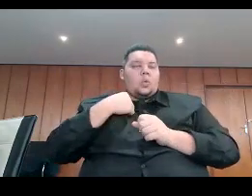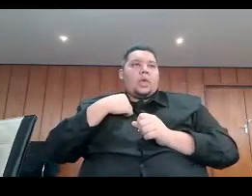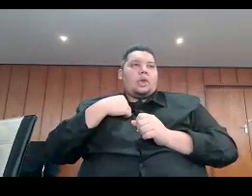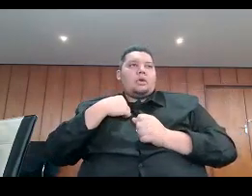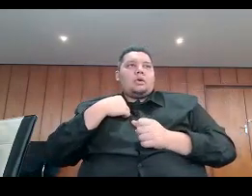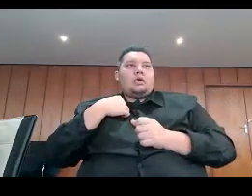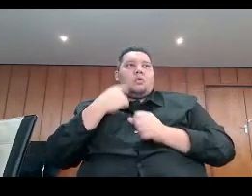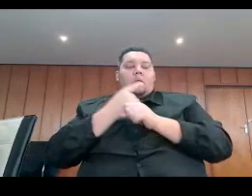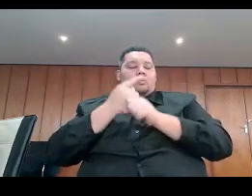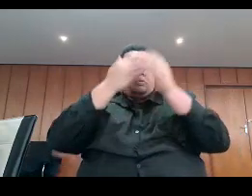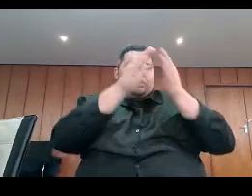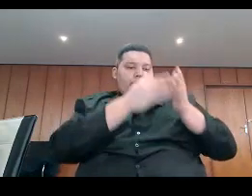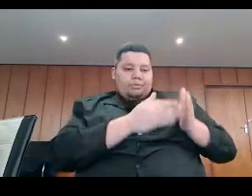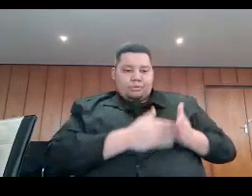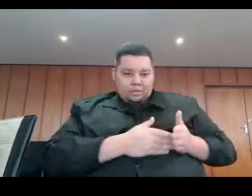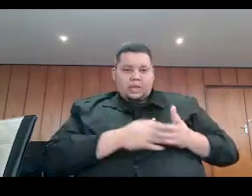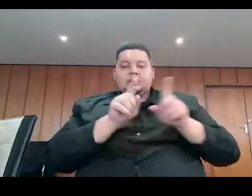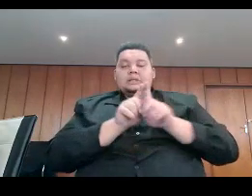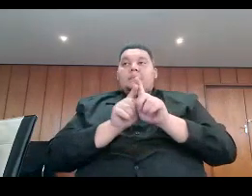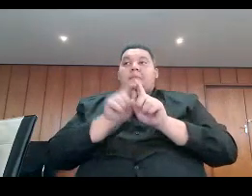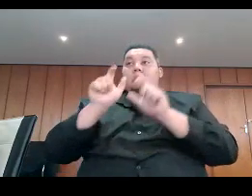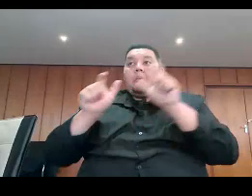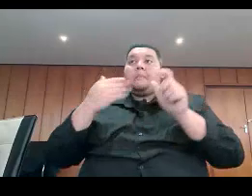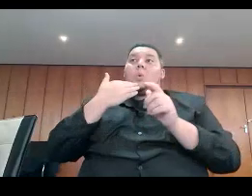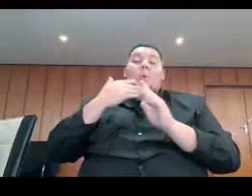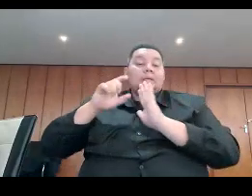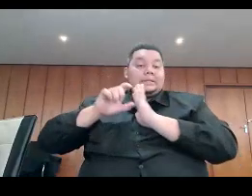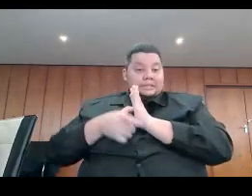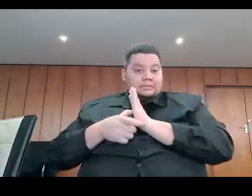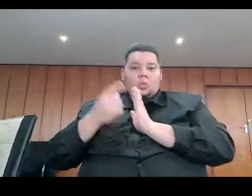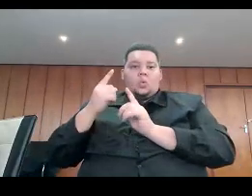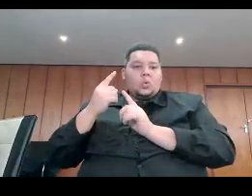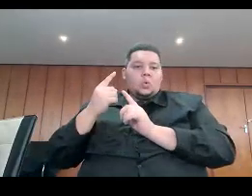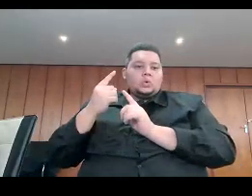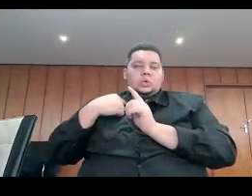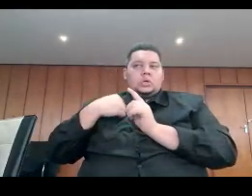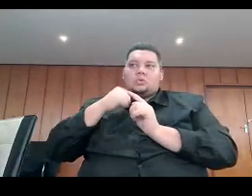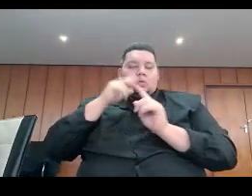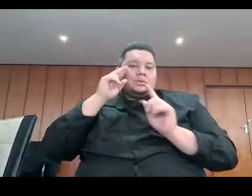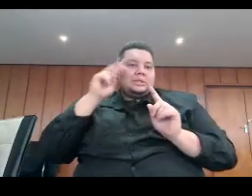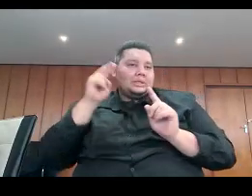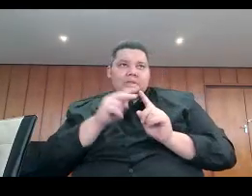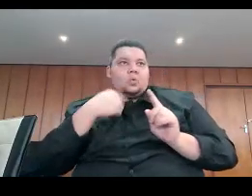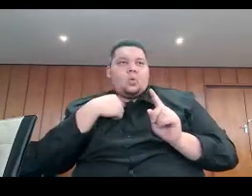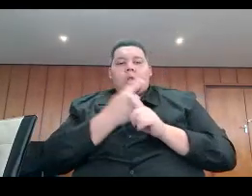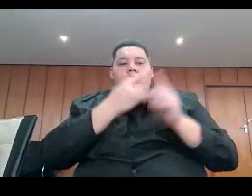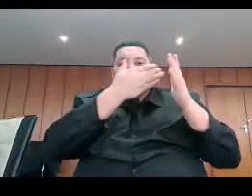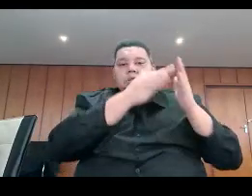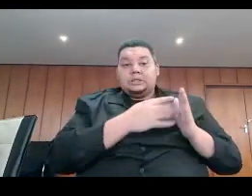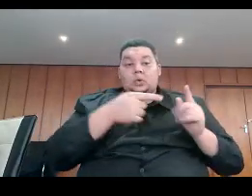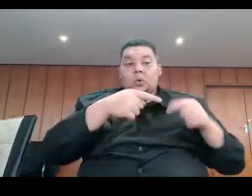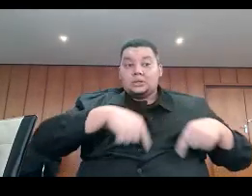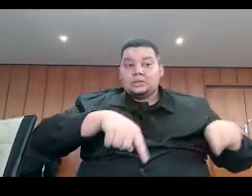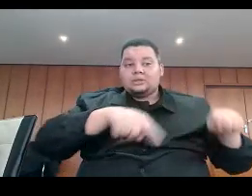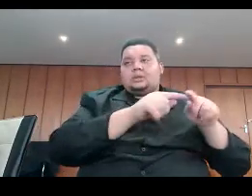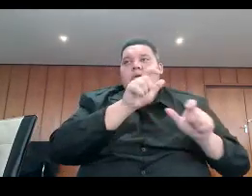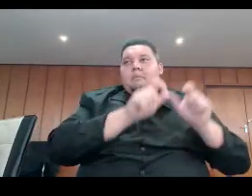invisible. And the plight of people with disabilities have remained invisible. These are the people